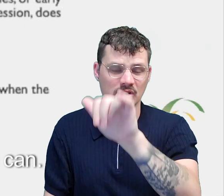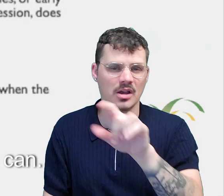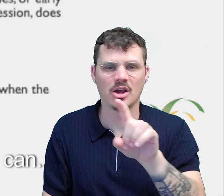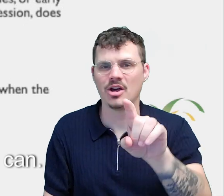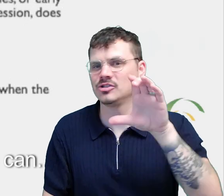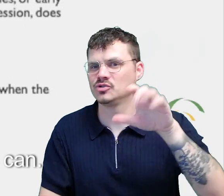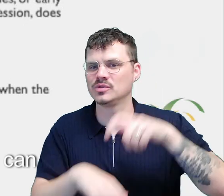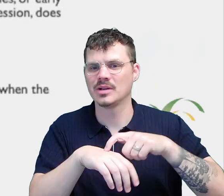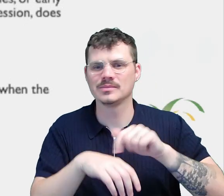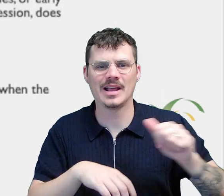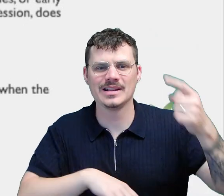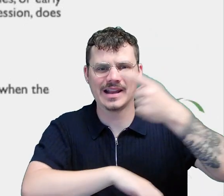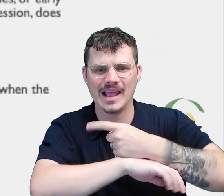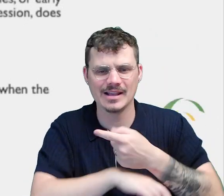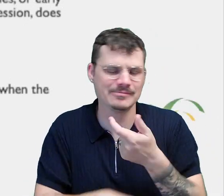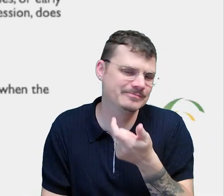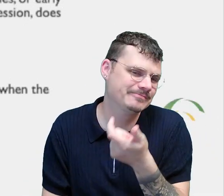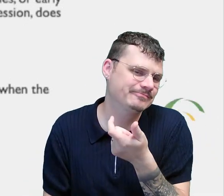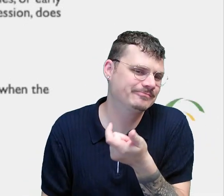100 times a day if he can.